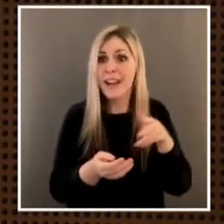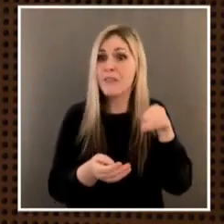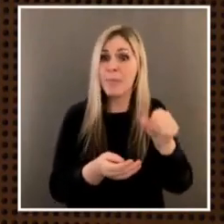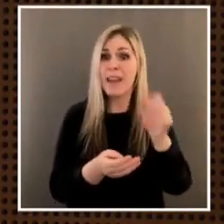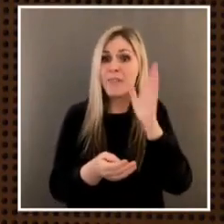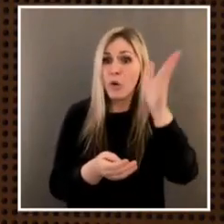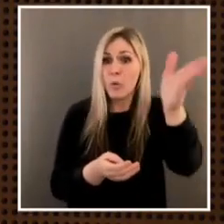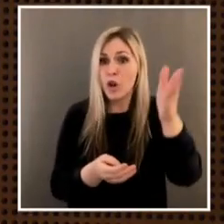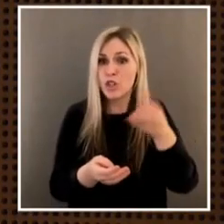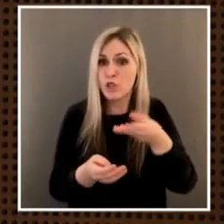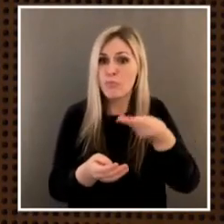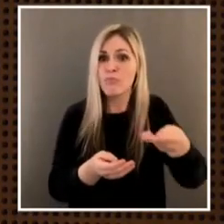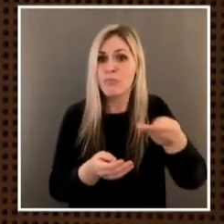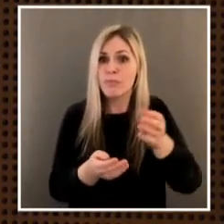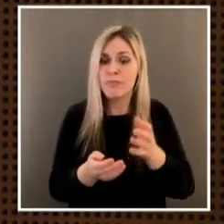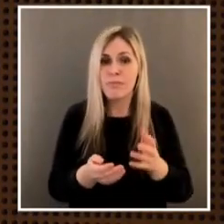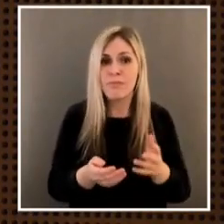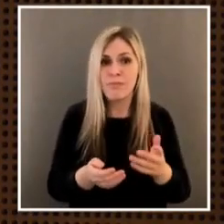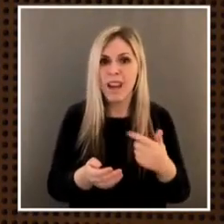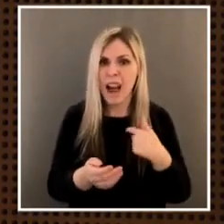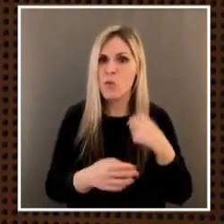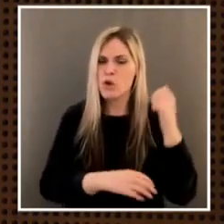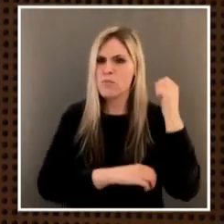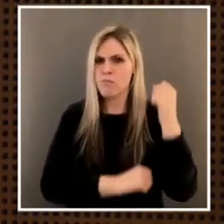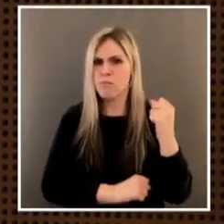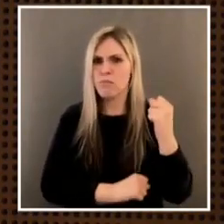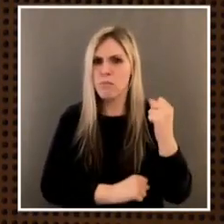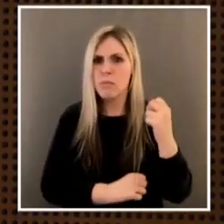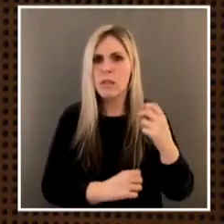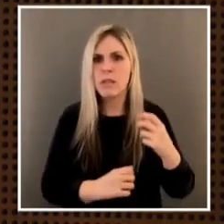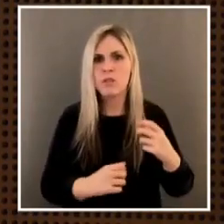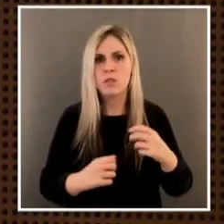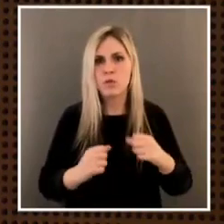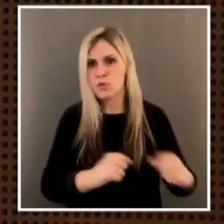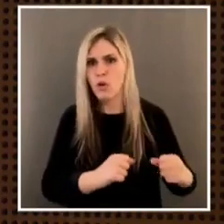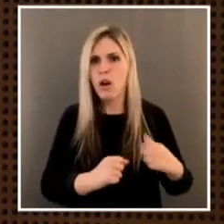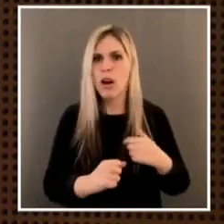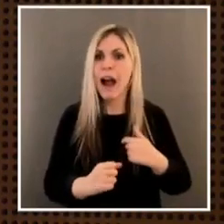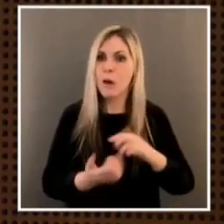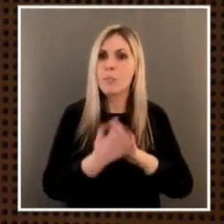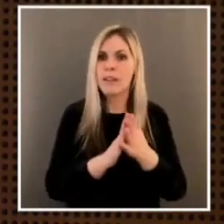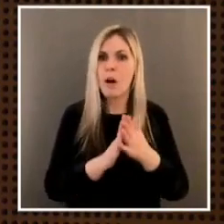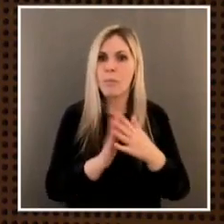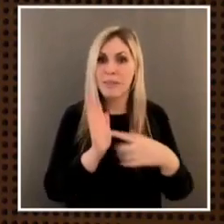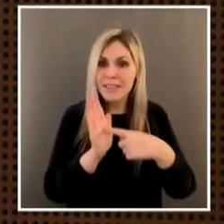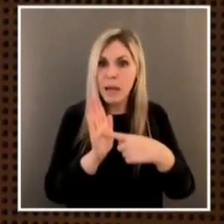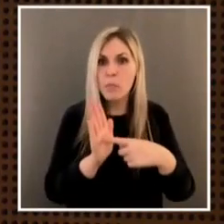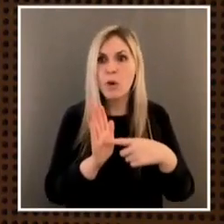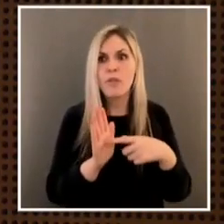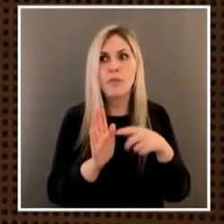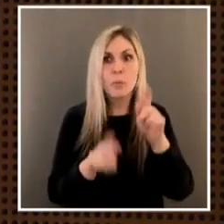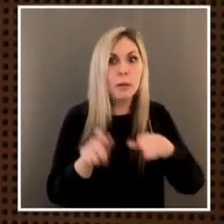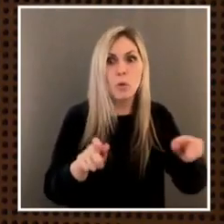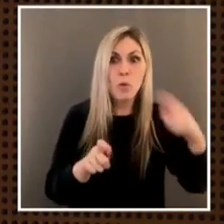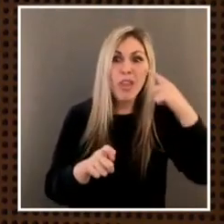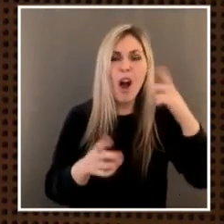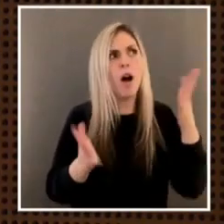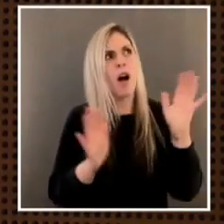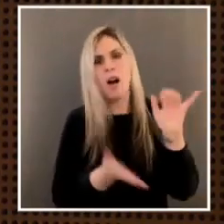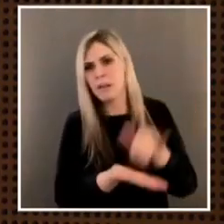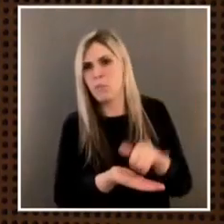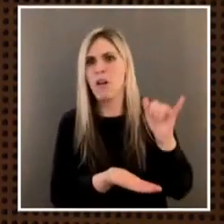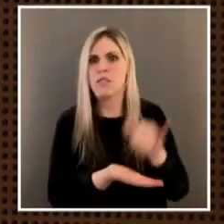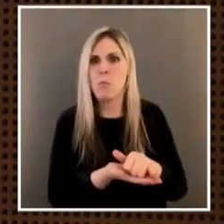people and found example after example of folks who looked at what seemed impossible and found a